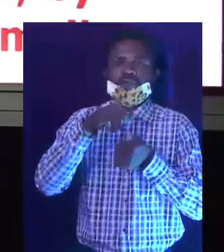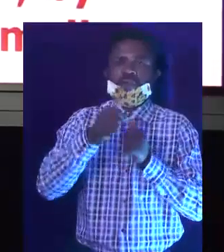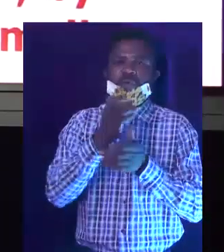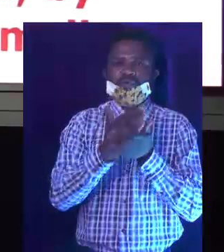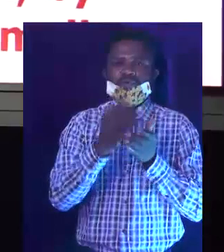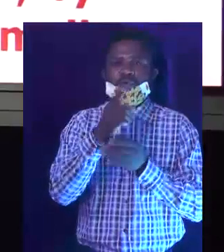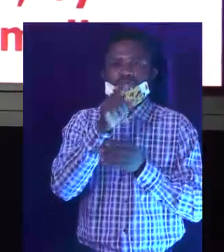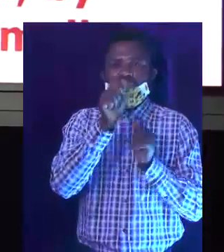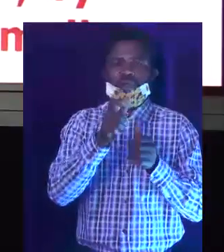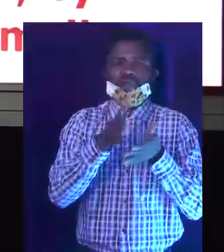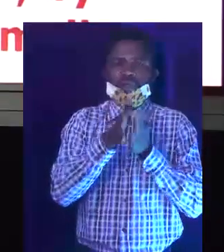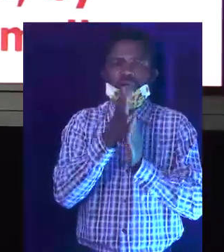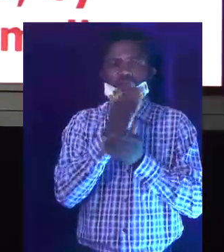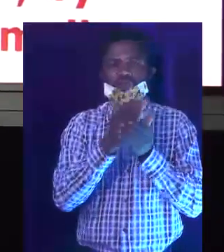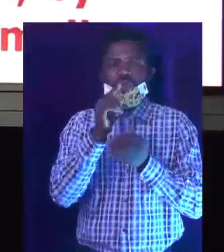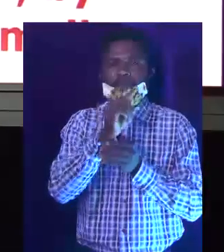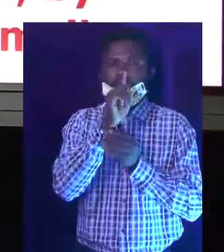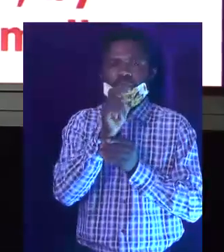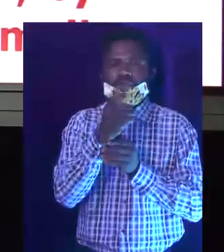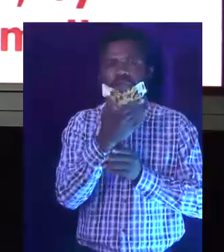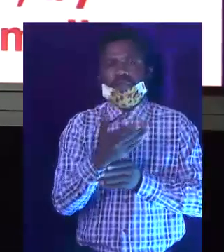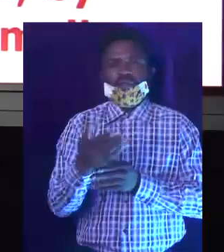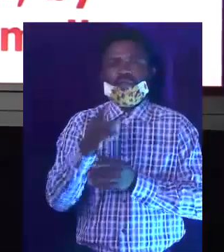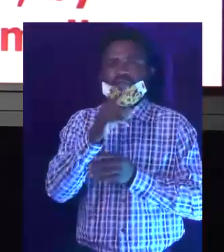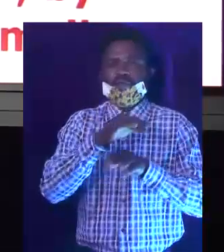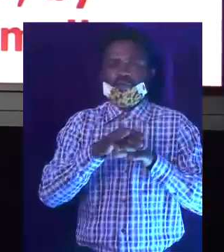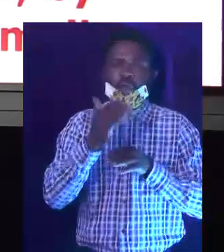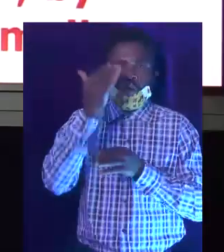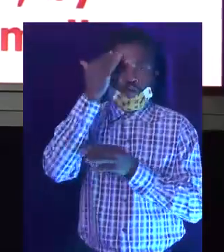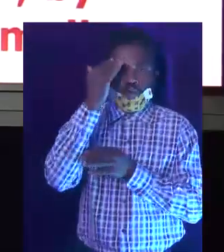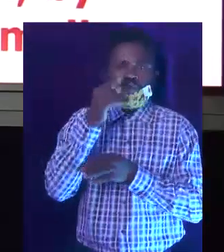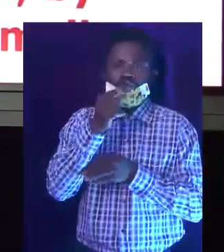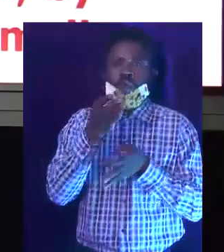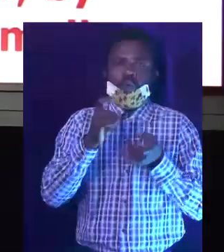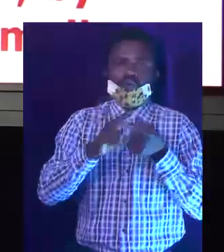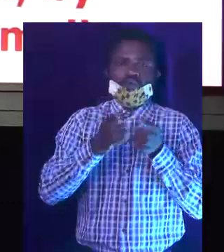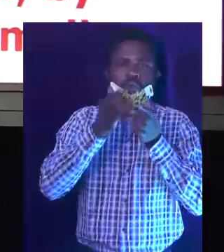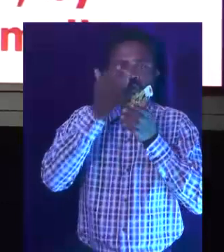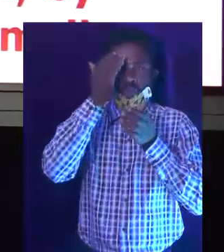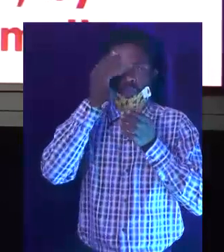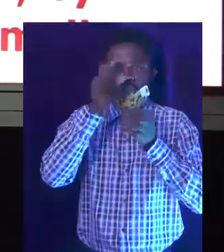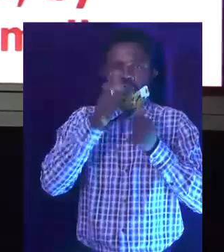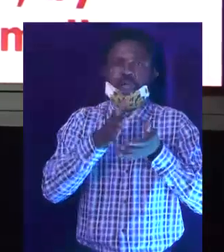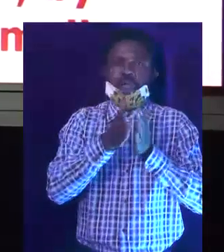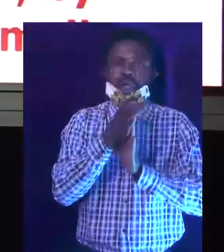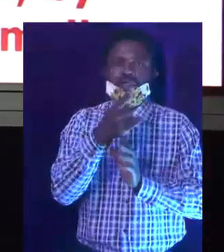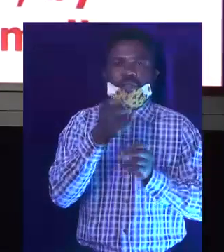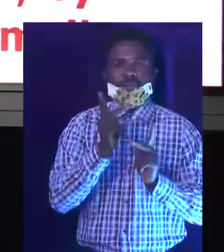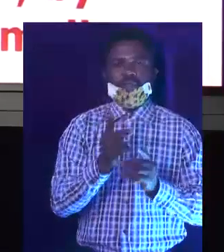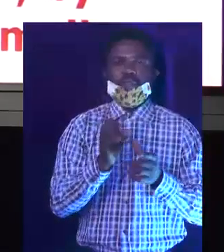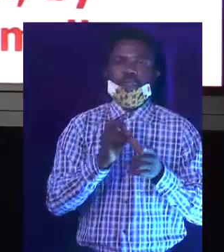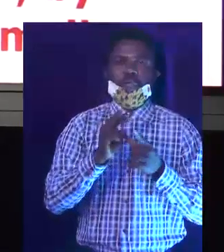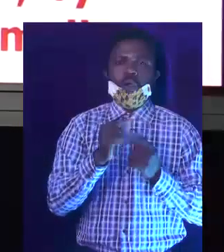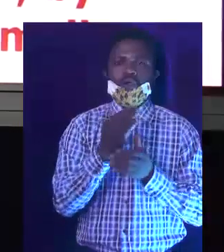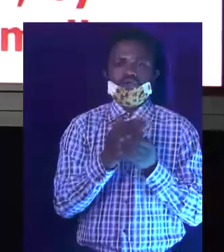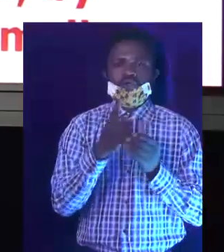about somebody, you can ask some questions. The things you don't know and you want to know, you ask from the person